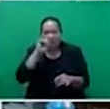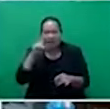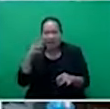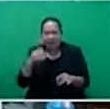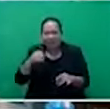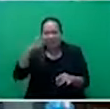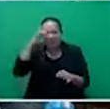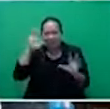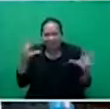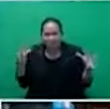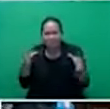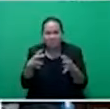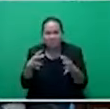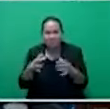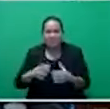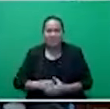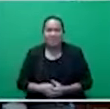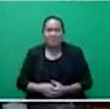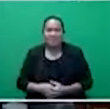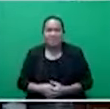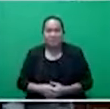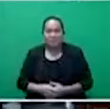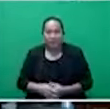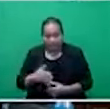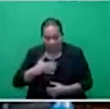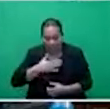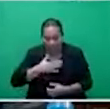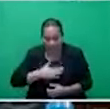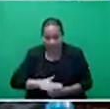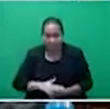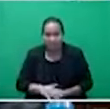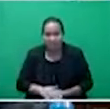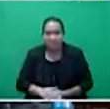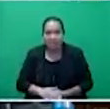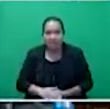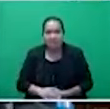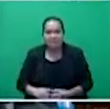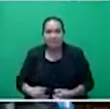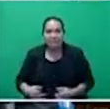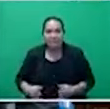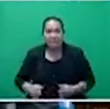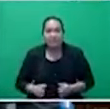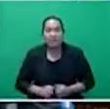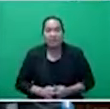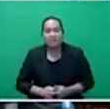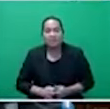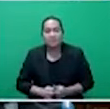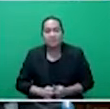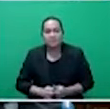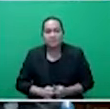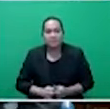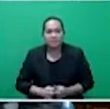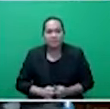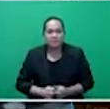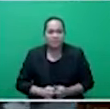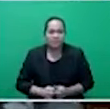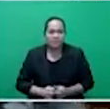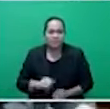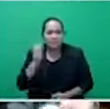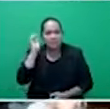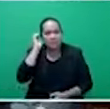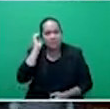You cannot have nationhood. And Mr. Speaker, sir, I would like to quote a very